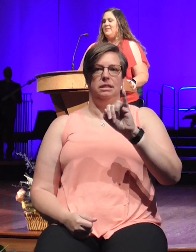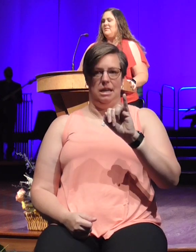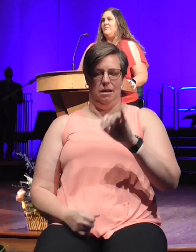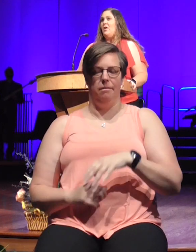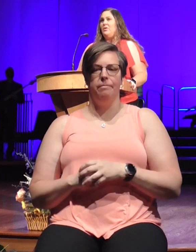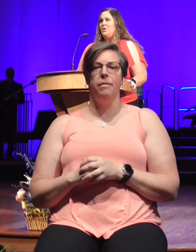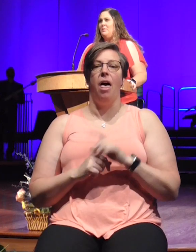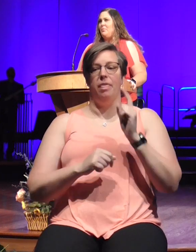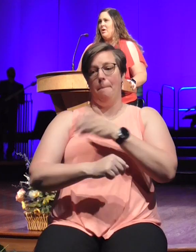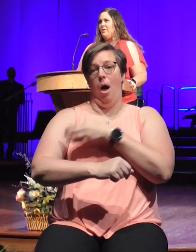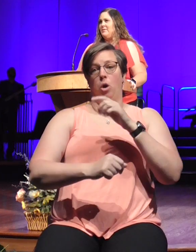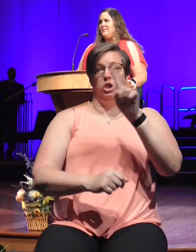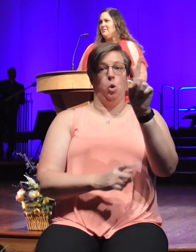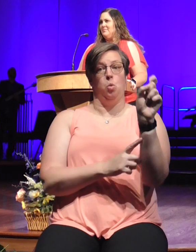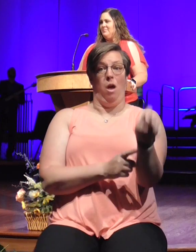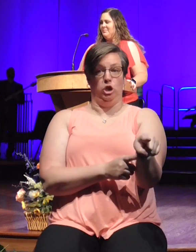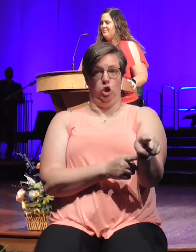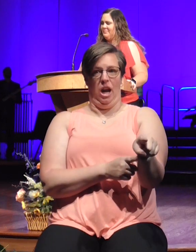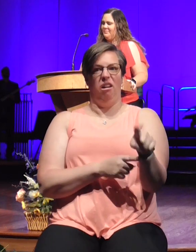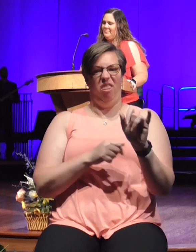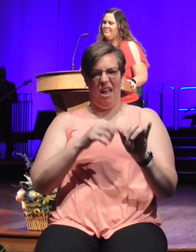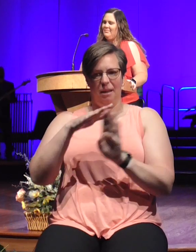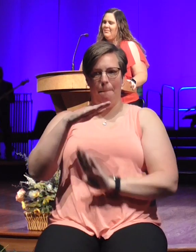the basis of all human progress.